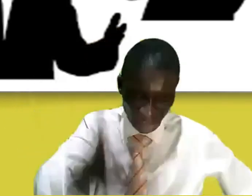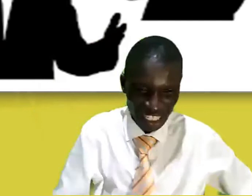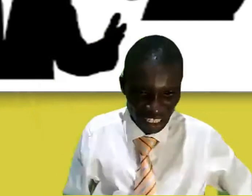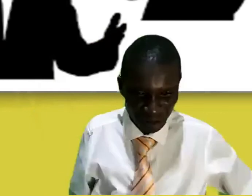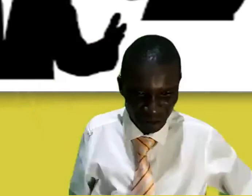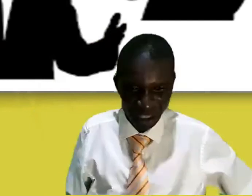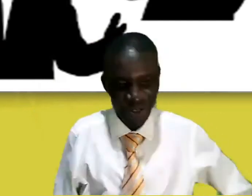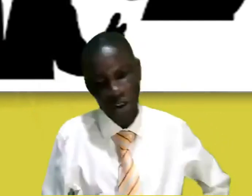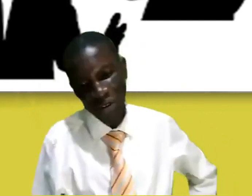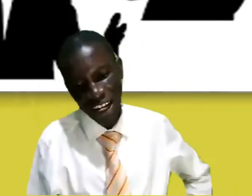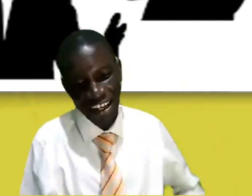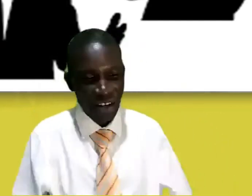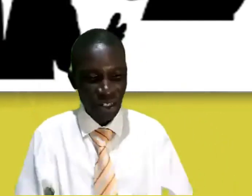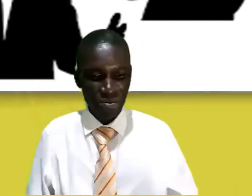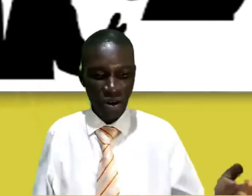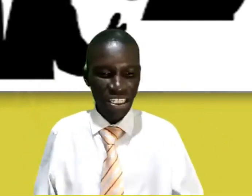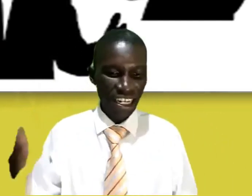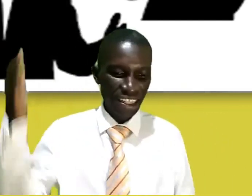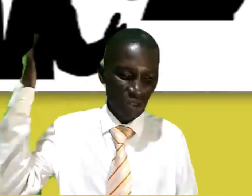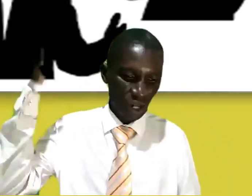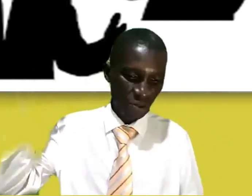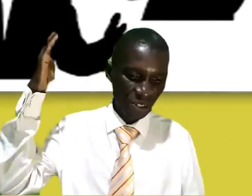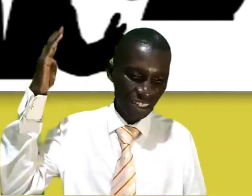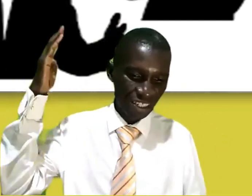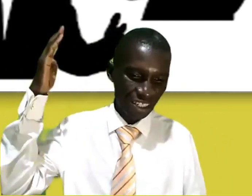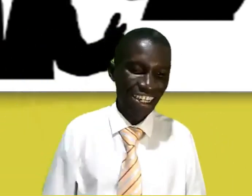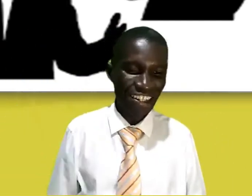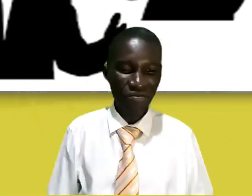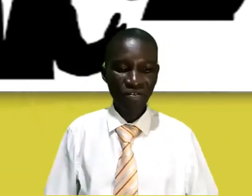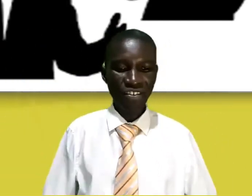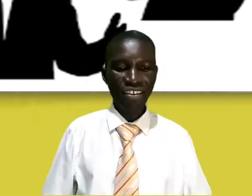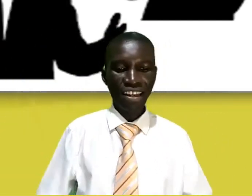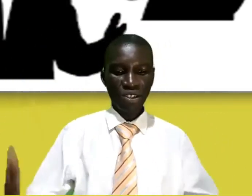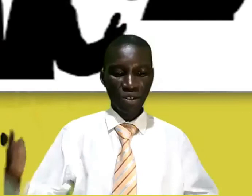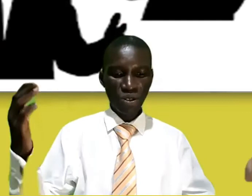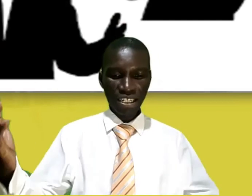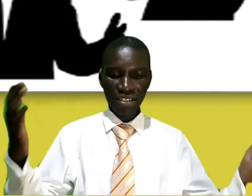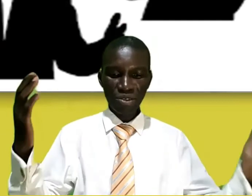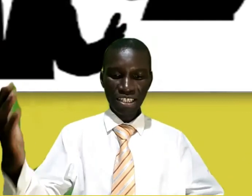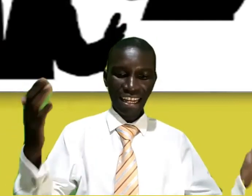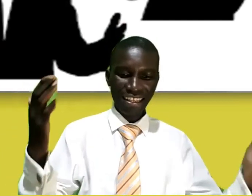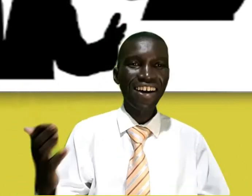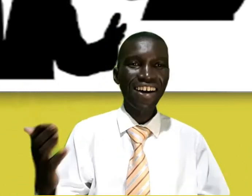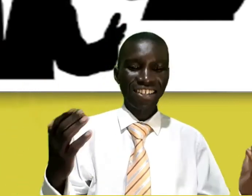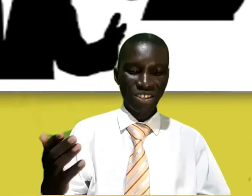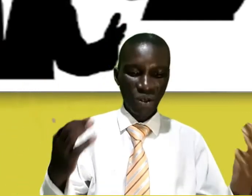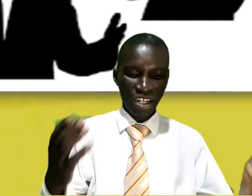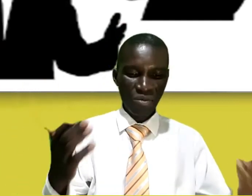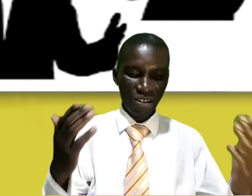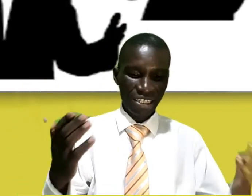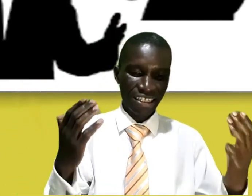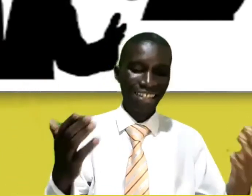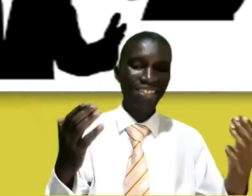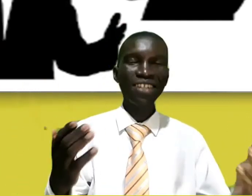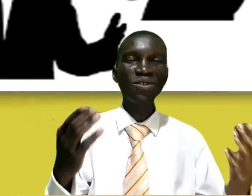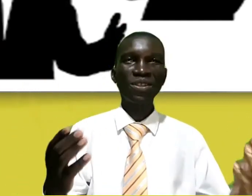he's using his body to convey. What about this one who is in center? You look at him, it's like that. He's talking